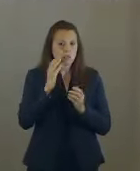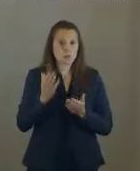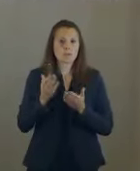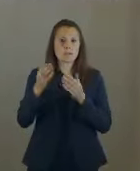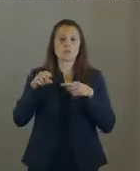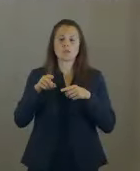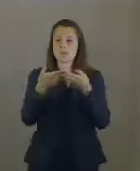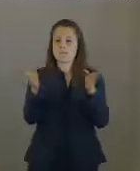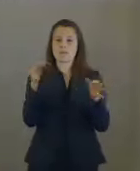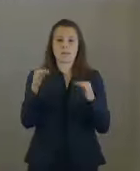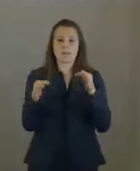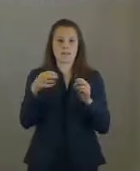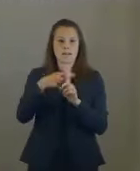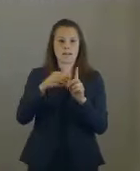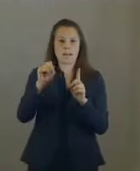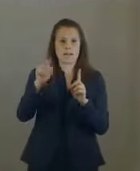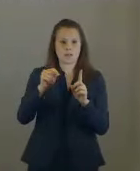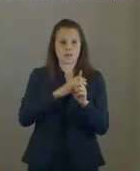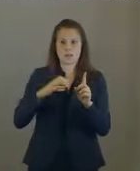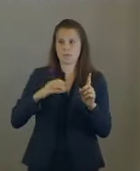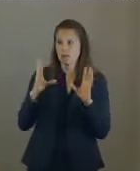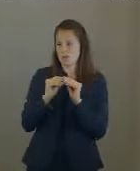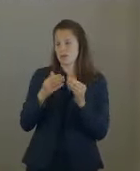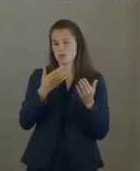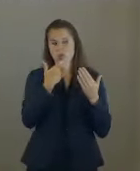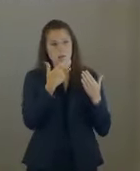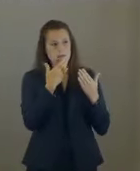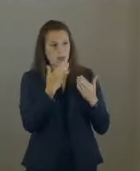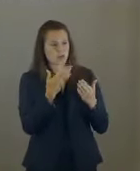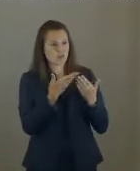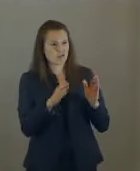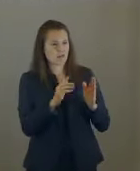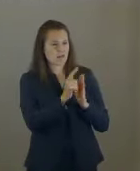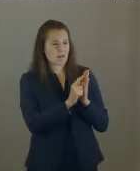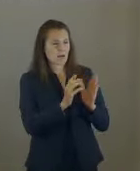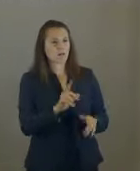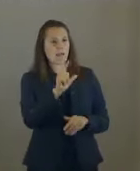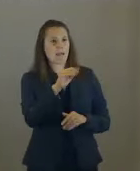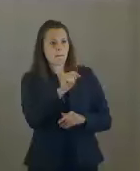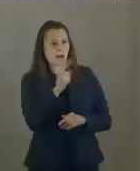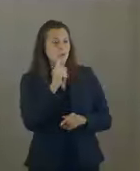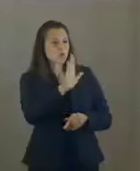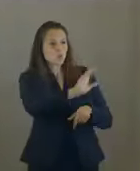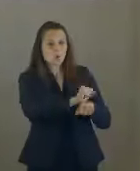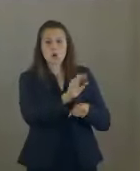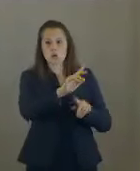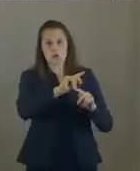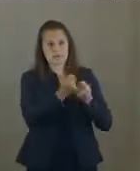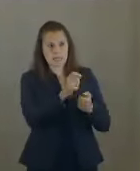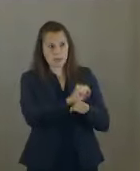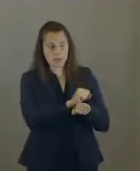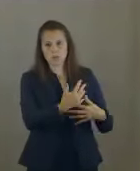during our October commission meeting. So thank you, General Counsel Lamont, for your work and the team's